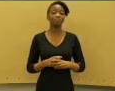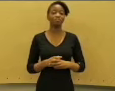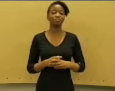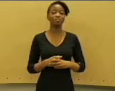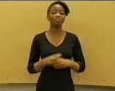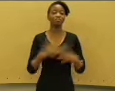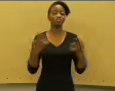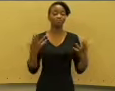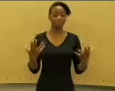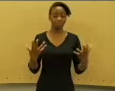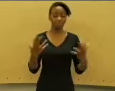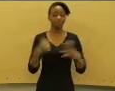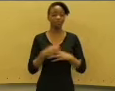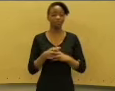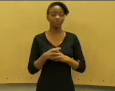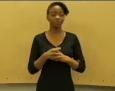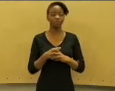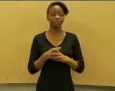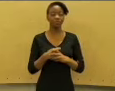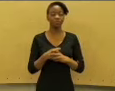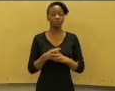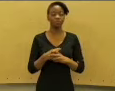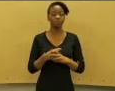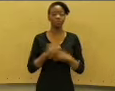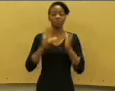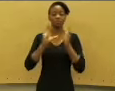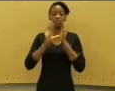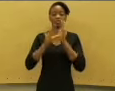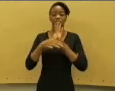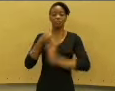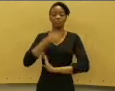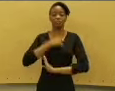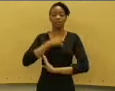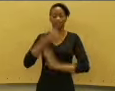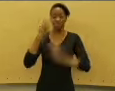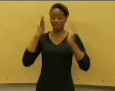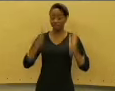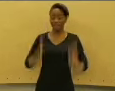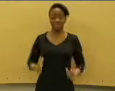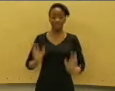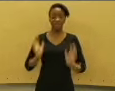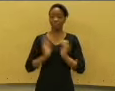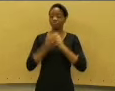But and because my disability is physical, I can't hide it.